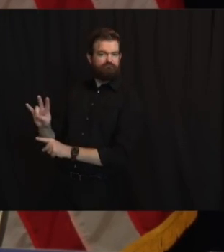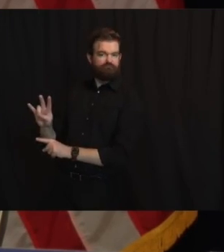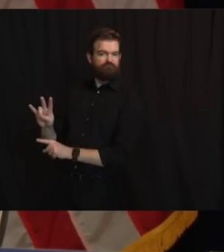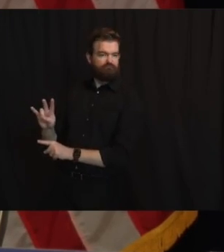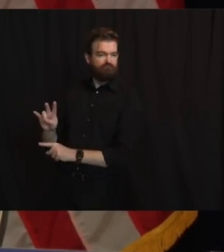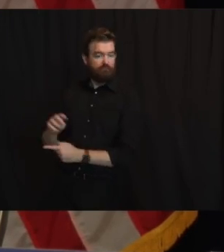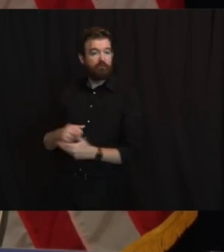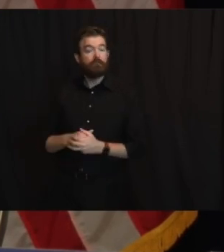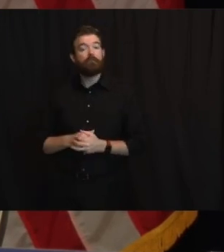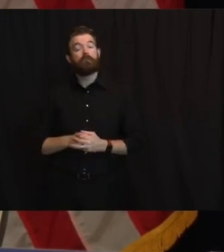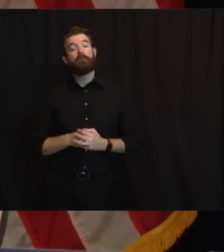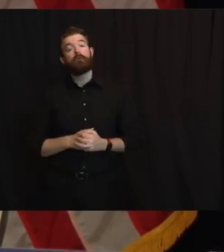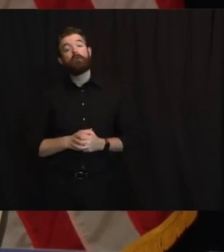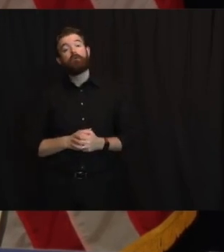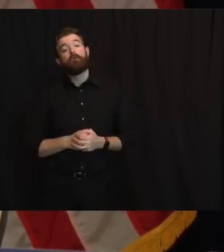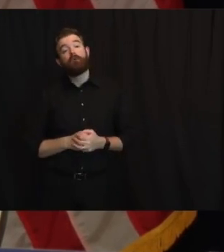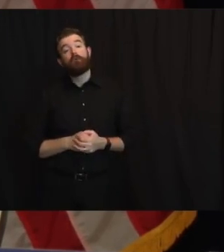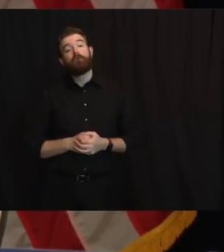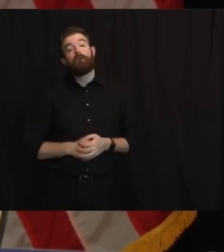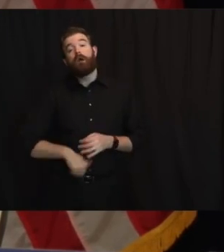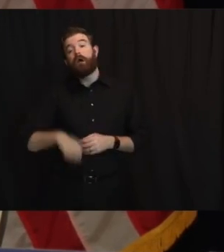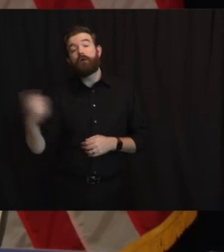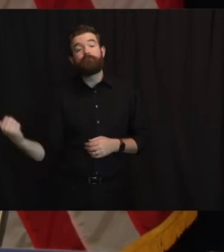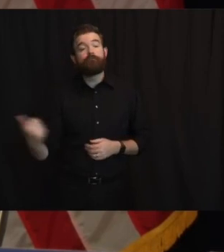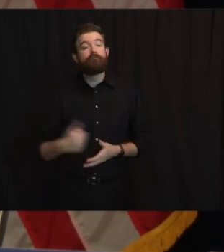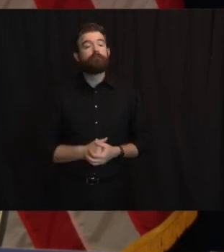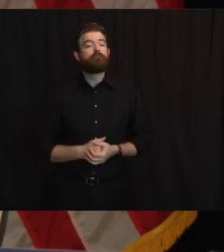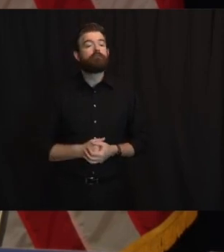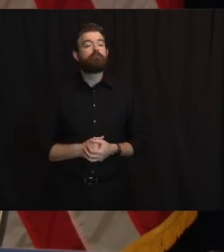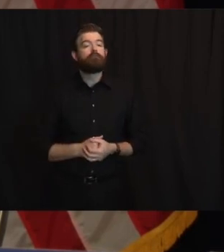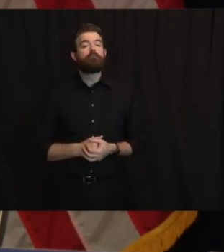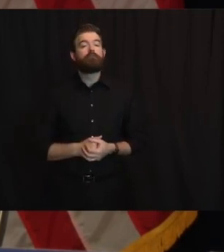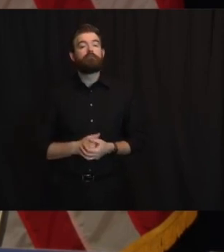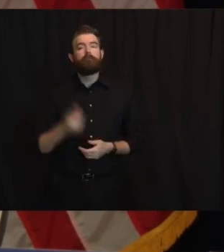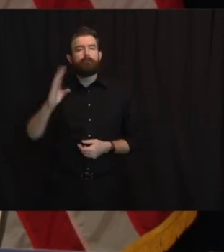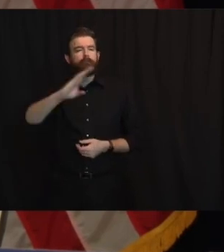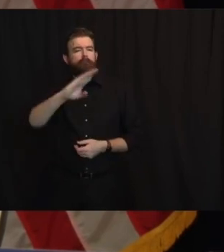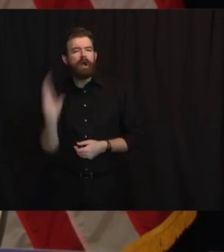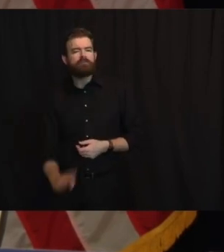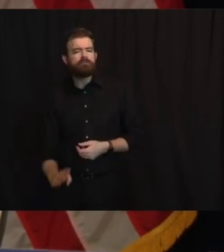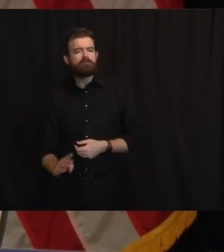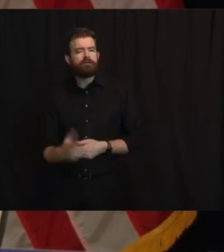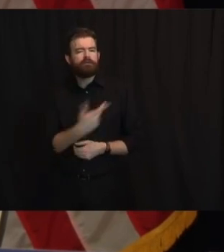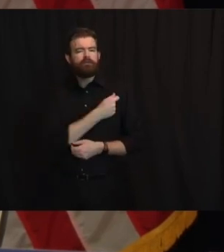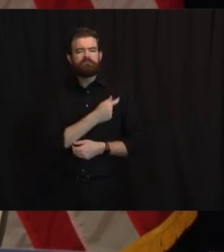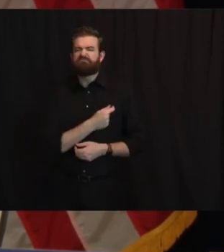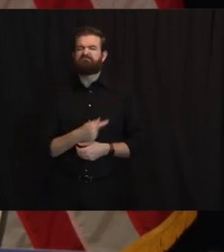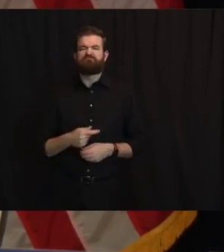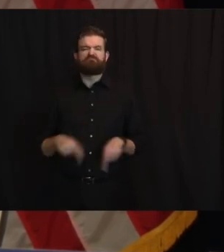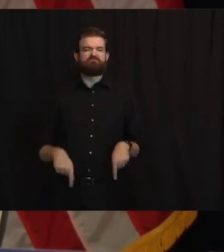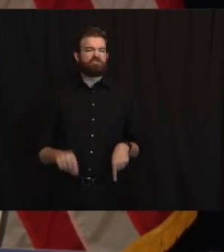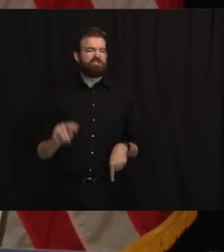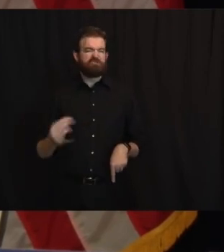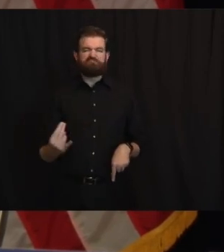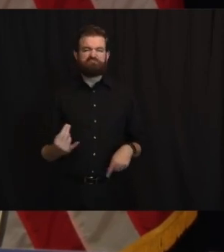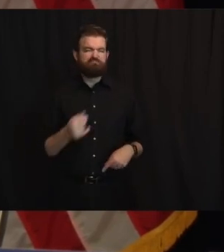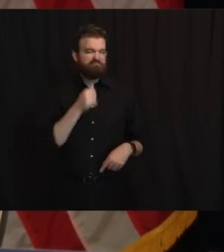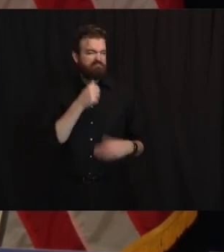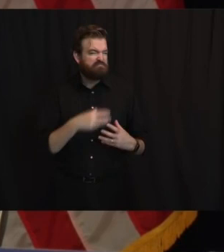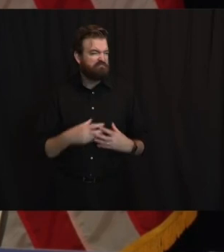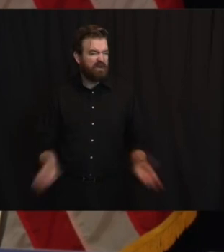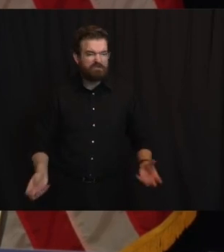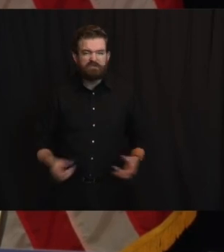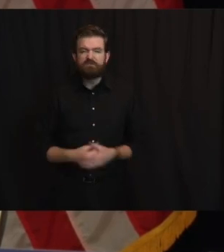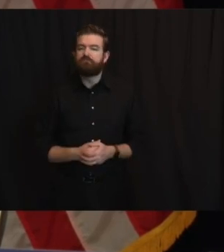B351 circulating here. But, again, the evidence shows that, for the most part, the vaccines are